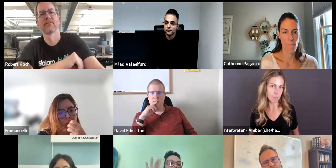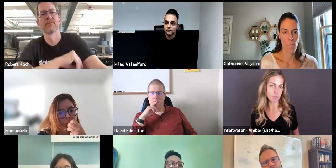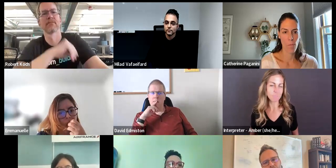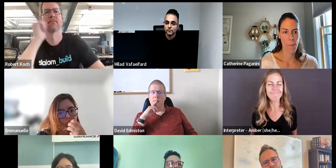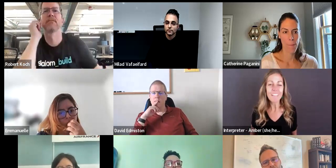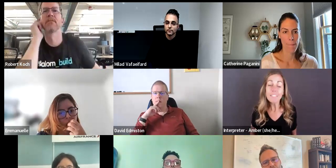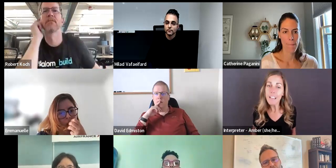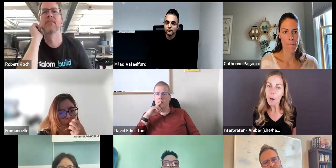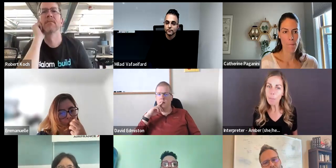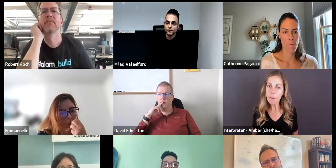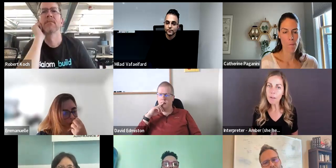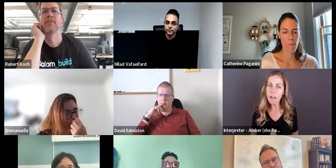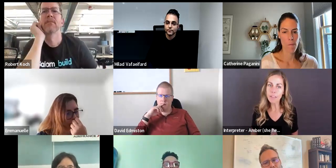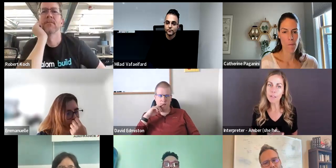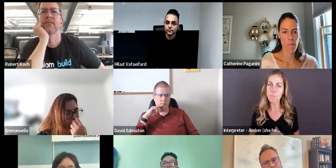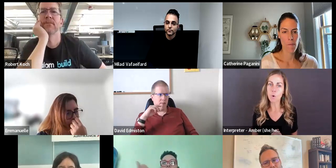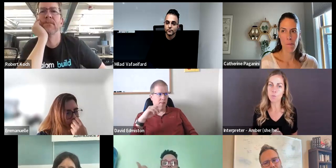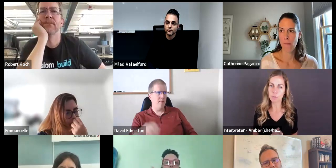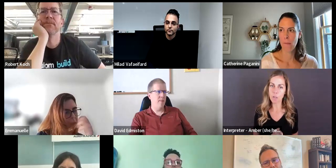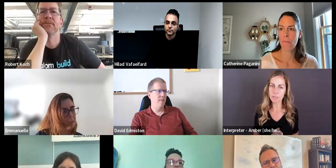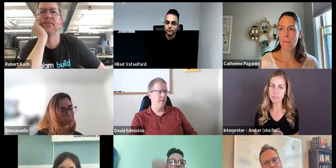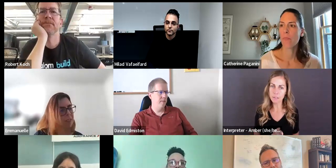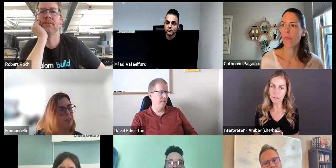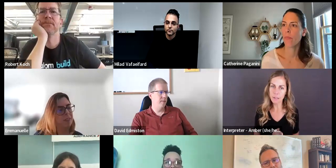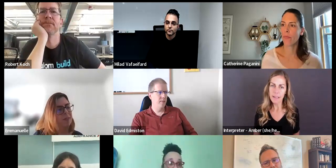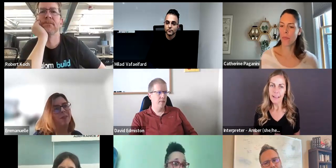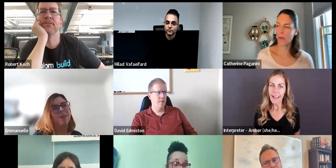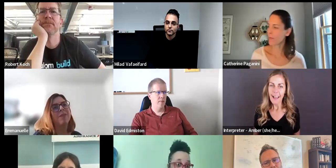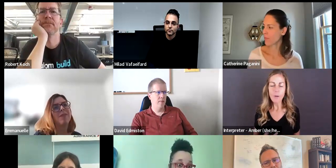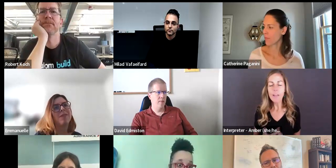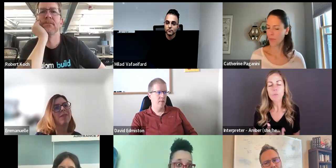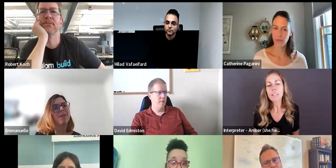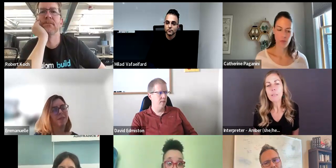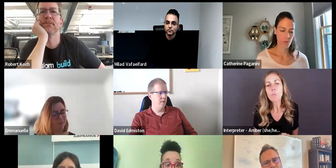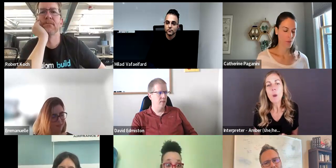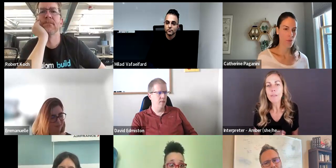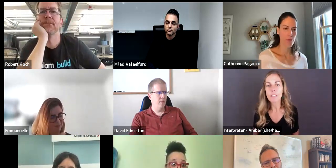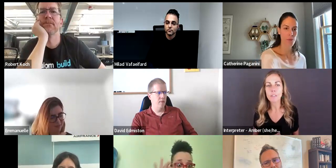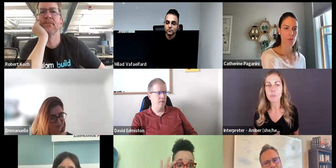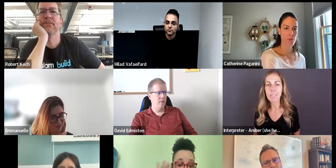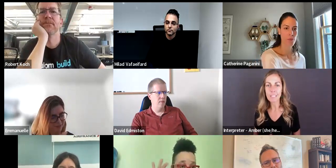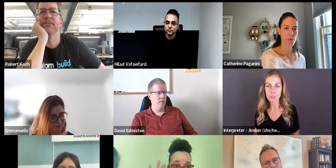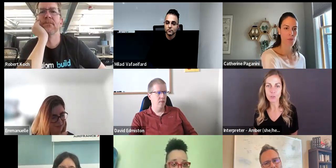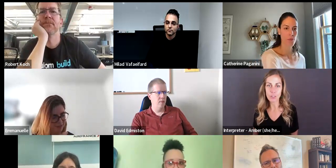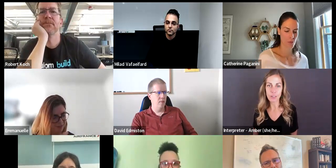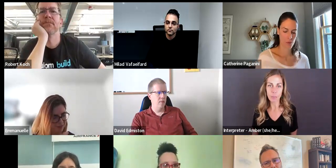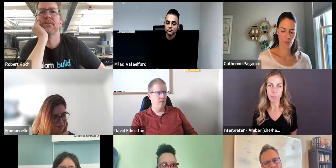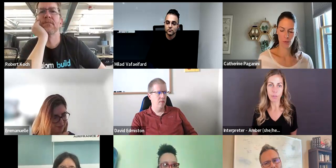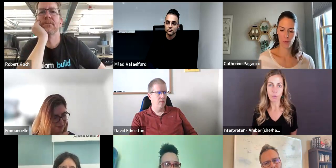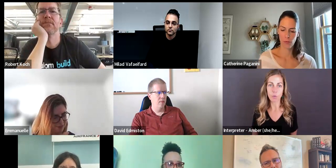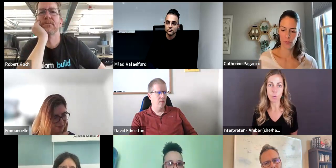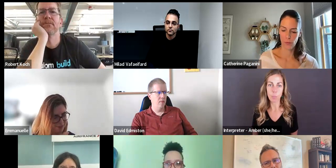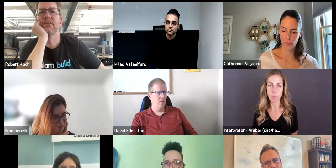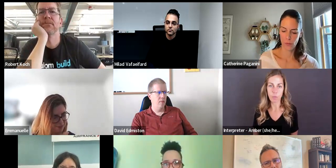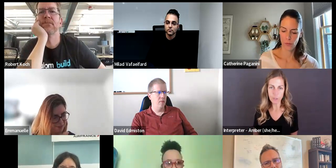be able to help us get more responses. It's really whatever it is that we can do to help